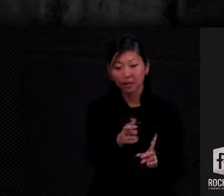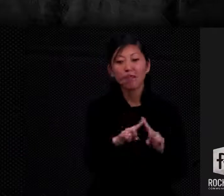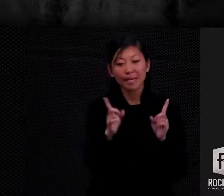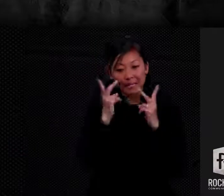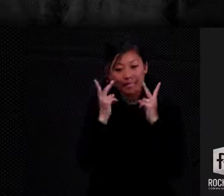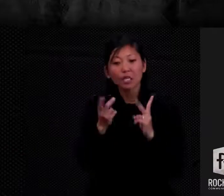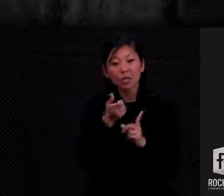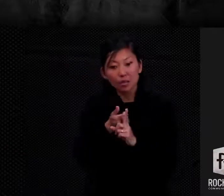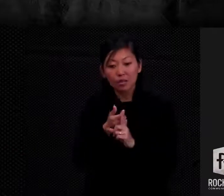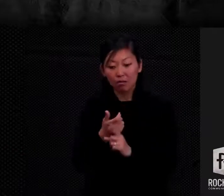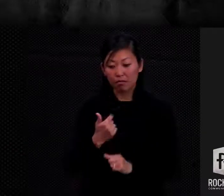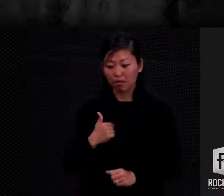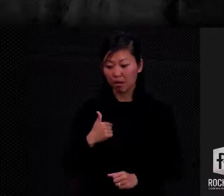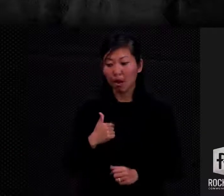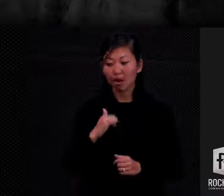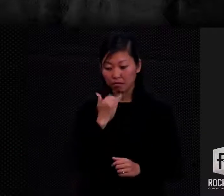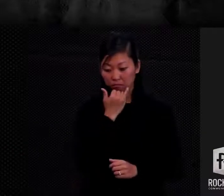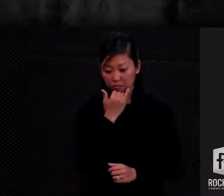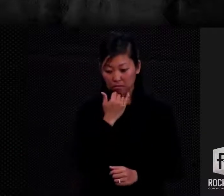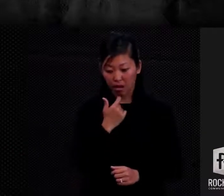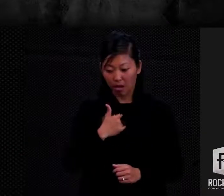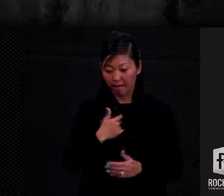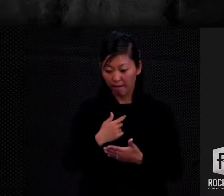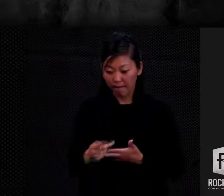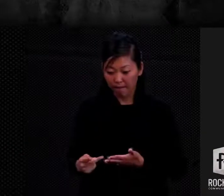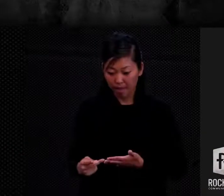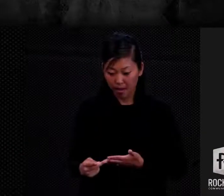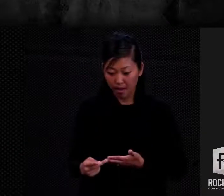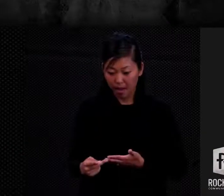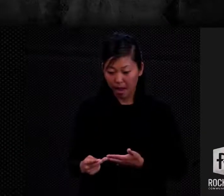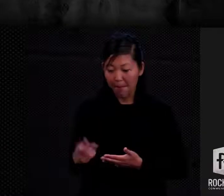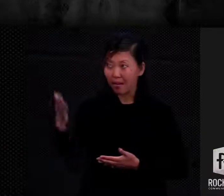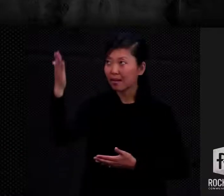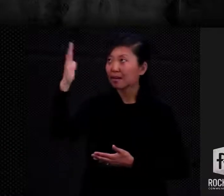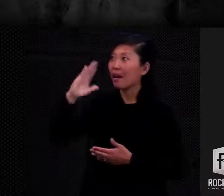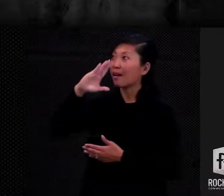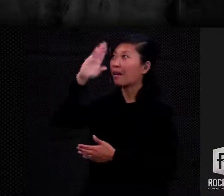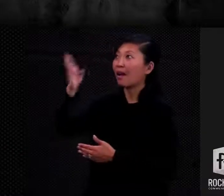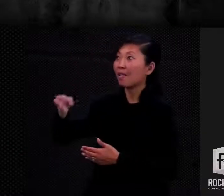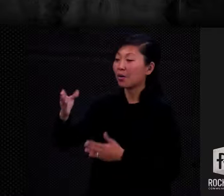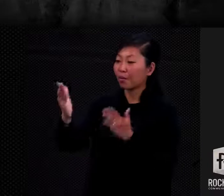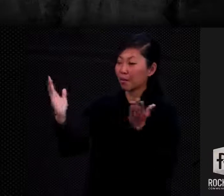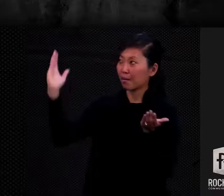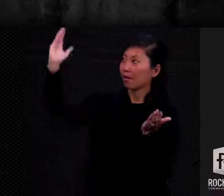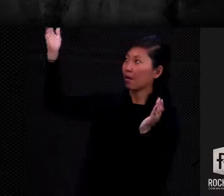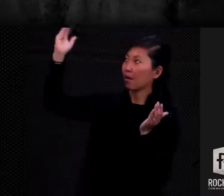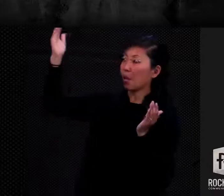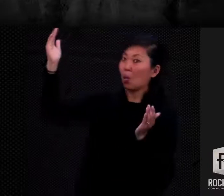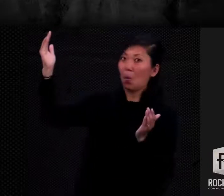us humbling ourselves because when those two things are compared, we don't look so good.